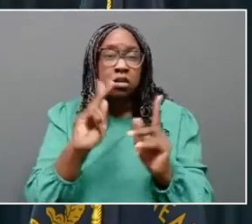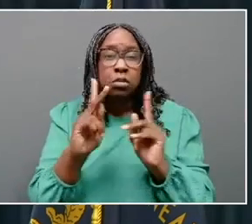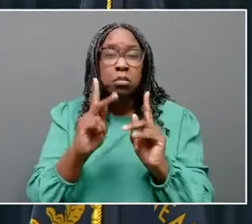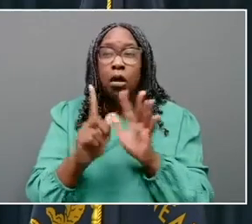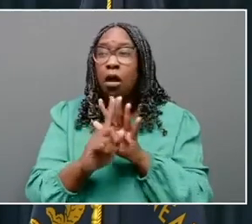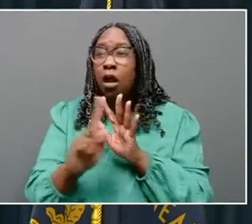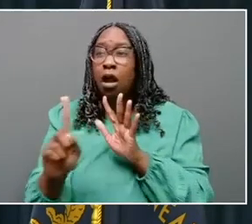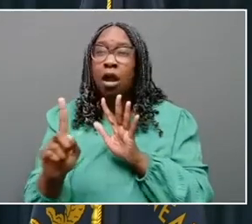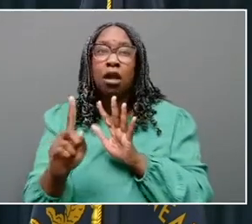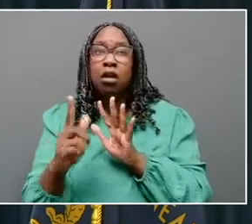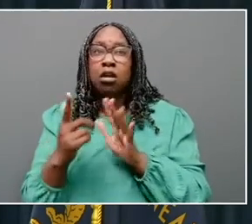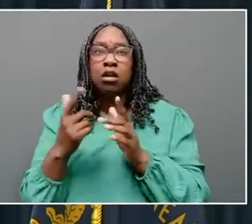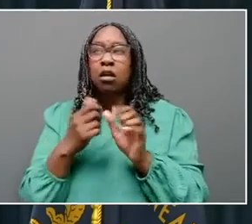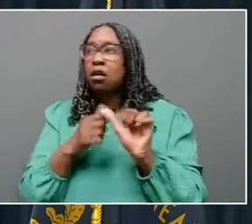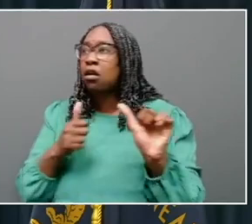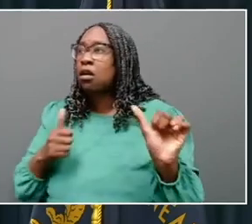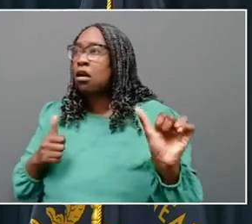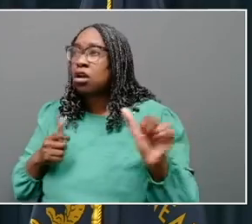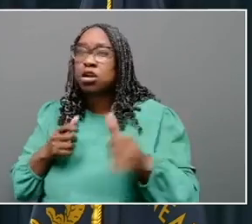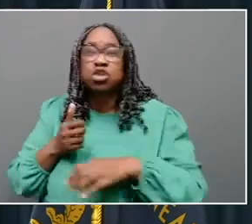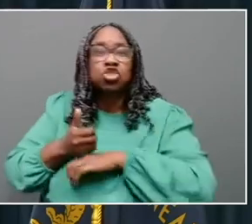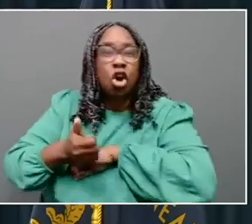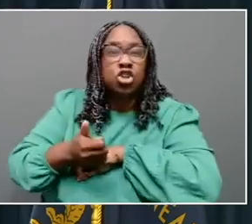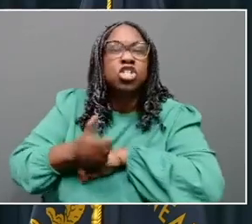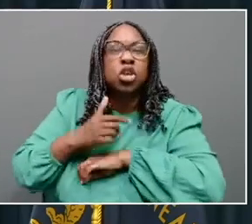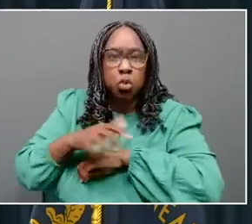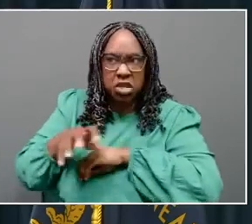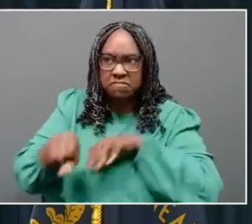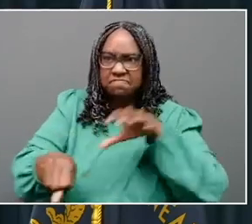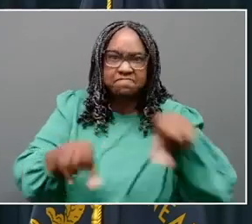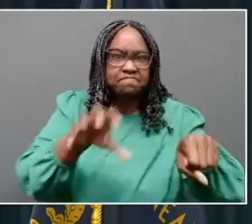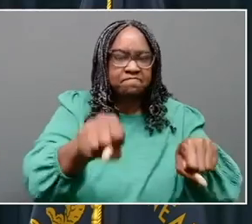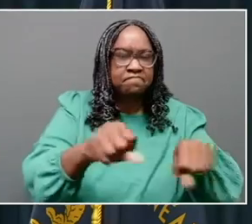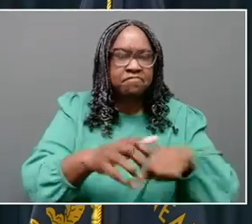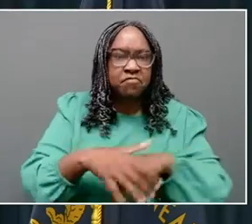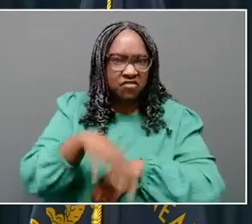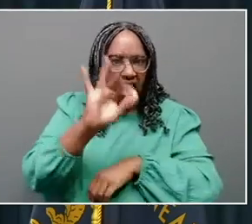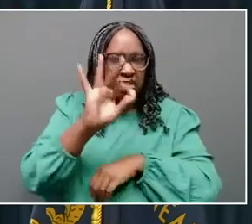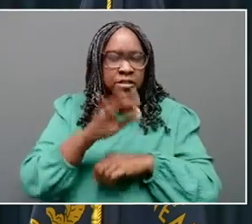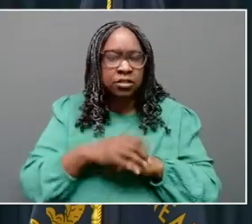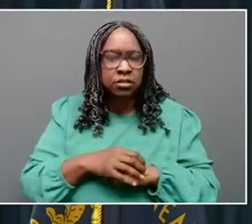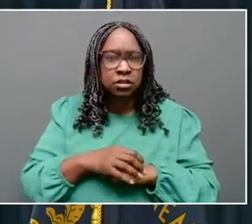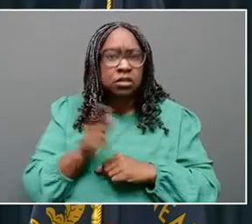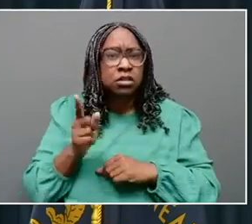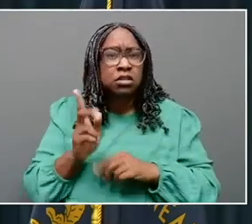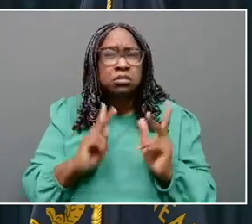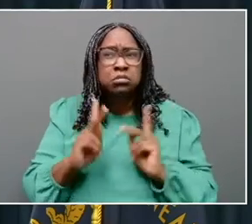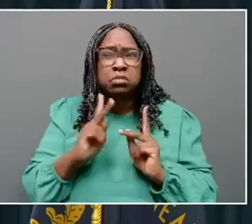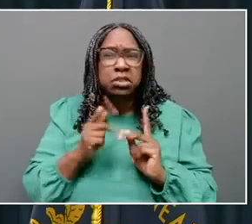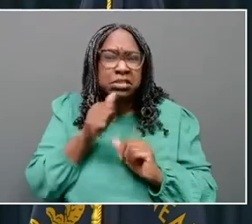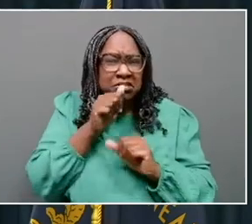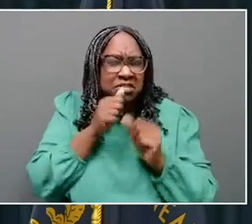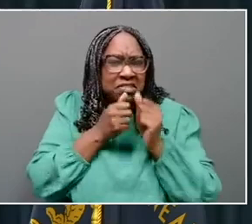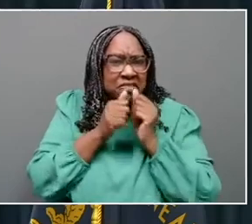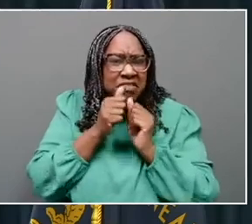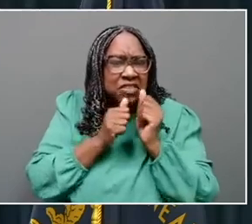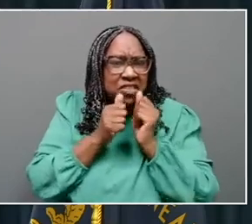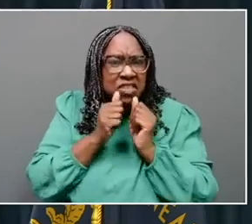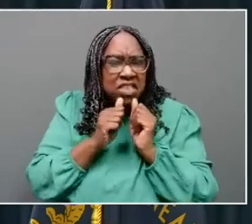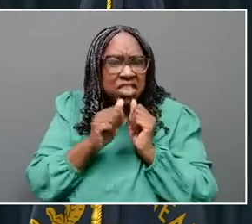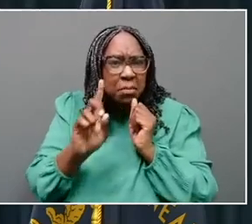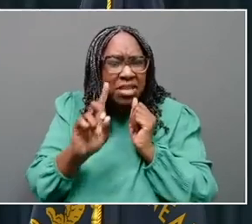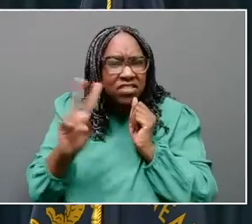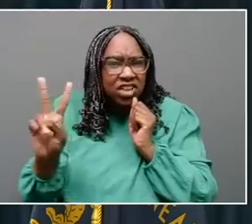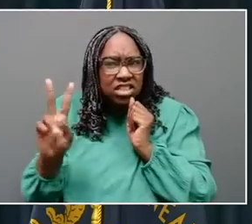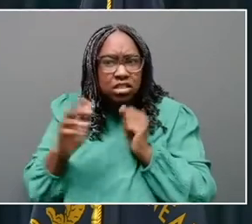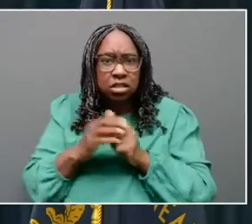long. We are the first office in the nation to form a survivors council so that individuals that have been through this trauma could help us get it right, to